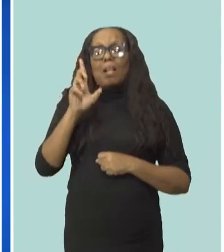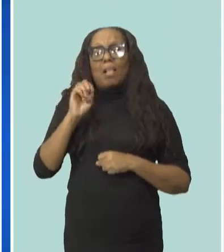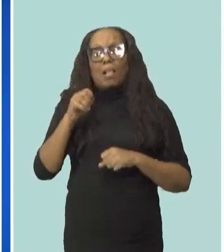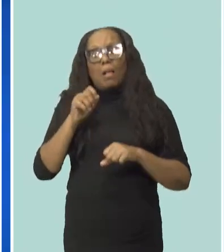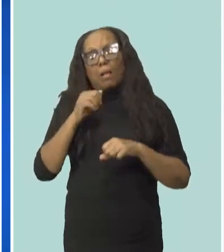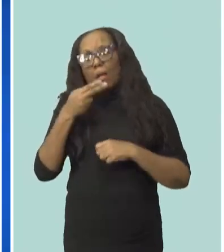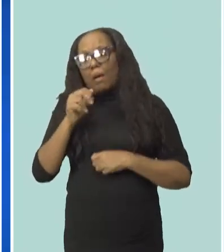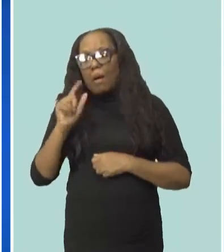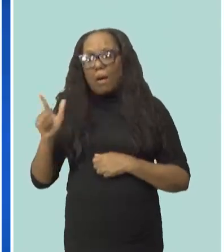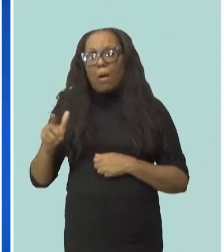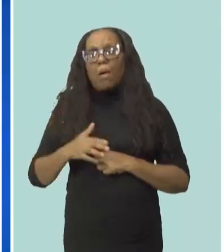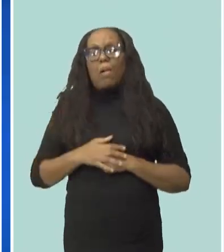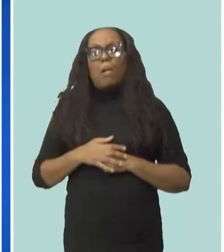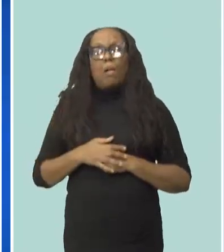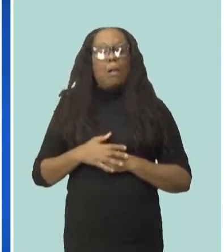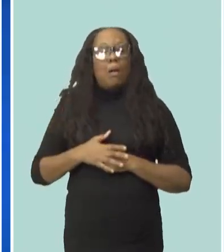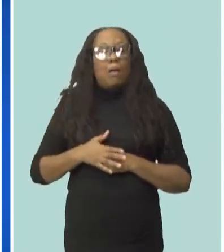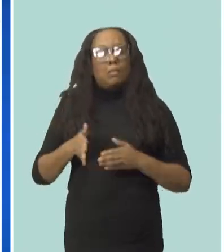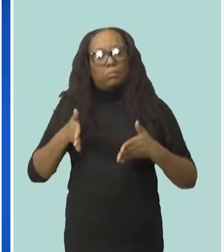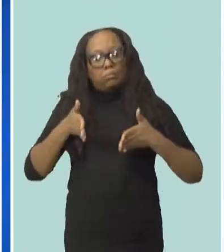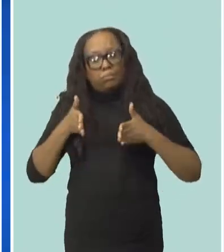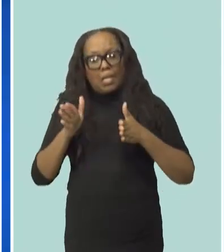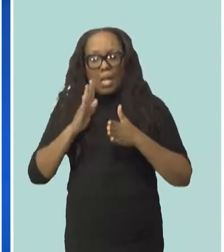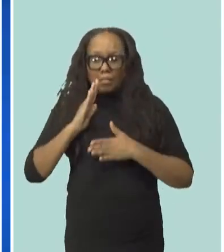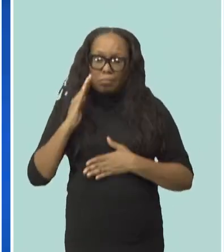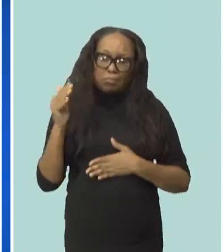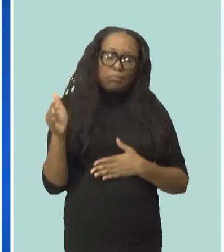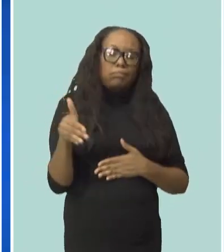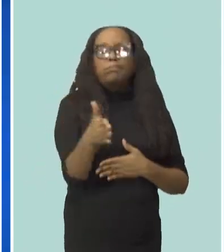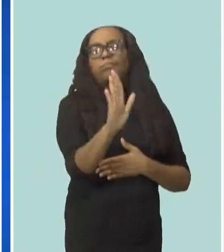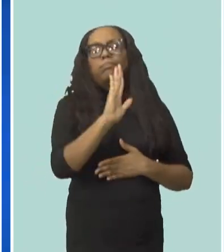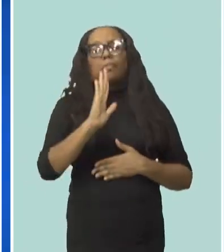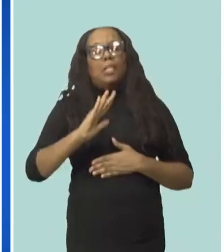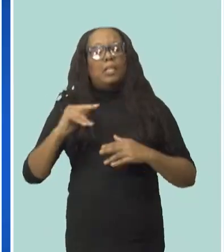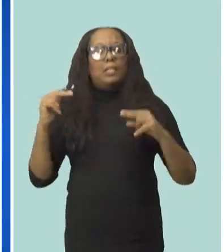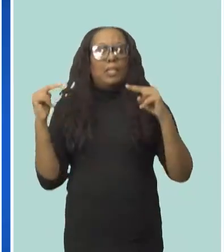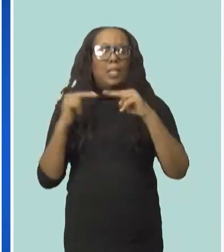Worrell Roundabout, and the Mighty Griner Highway in St. Michael.